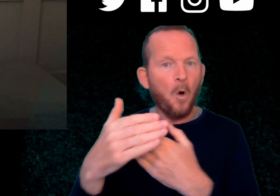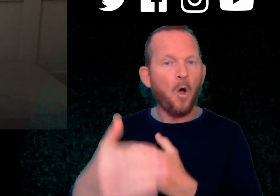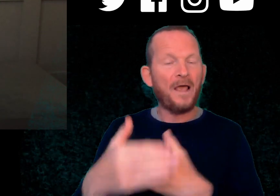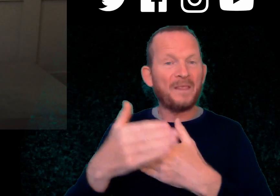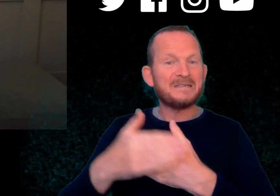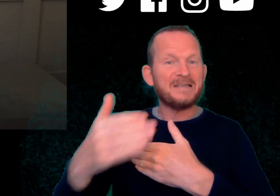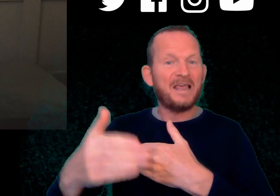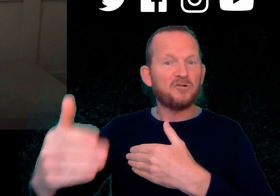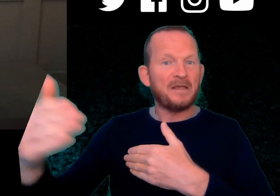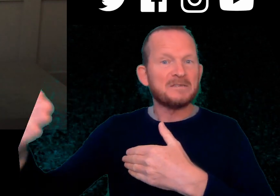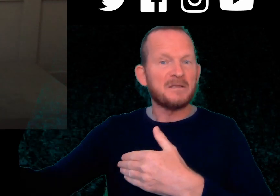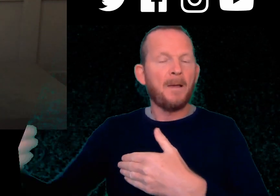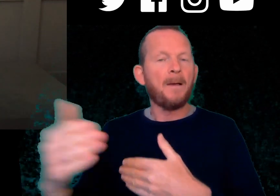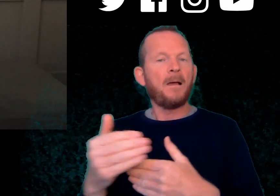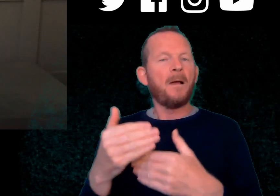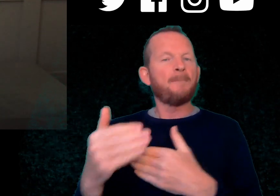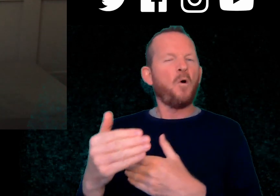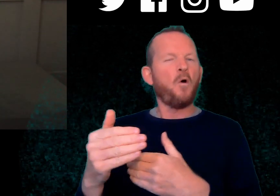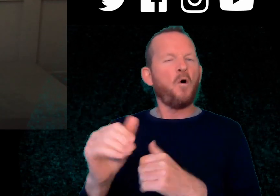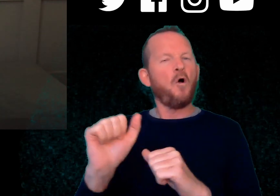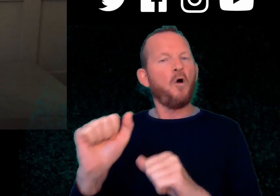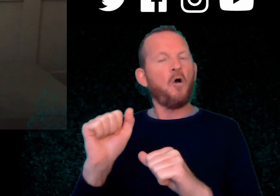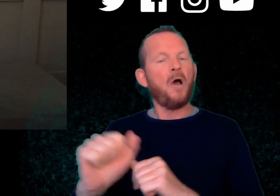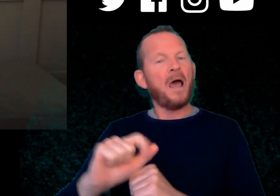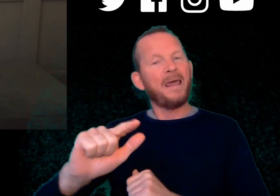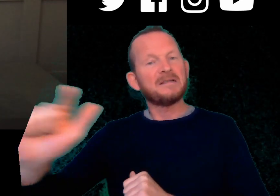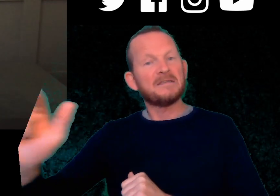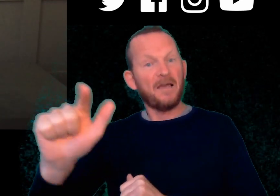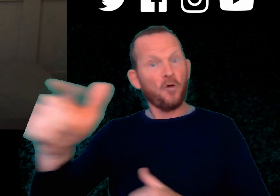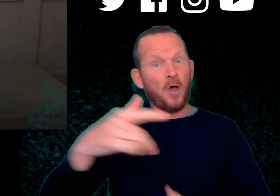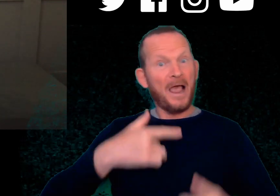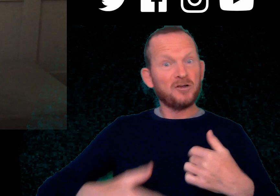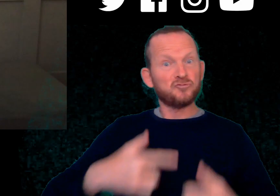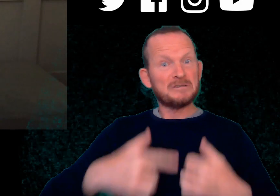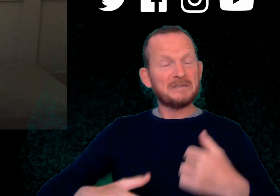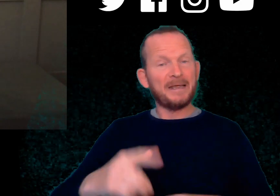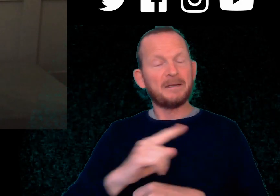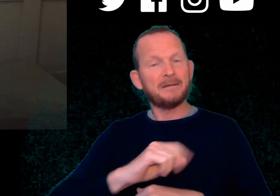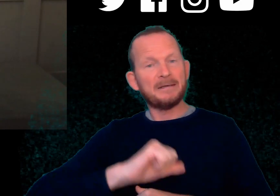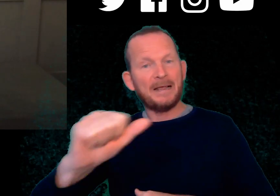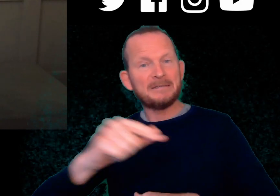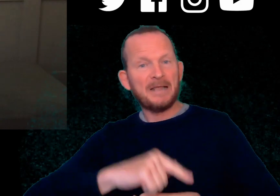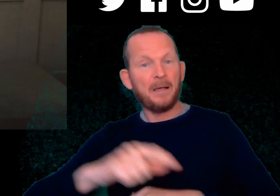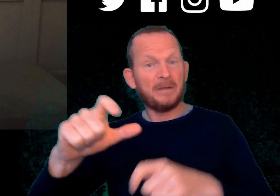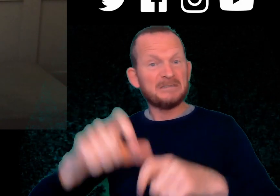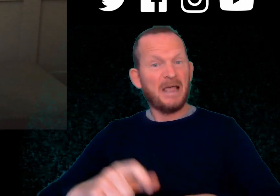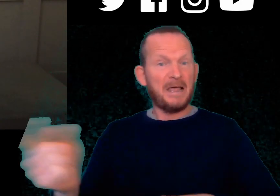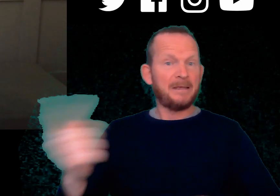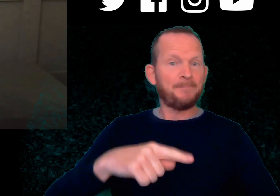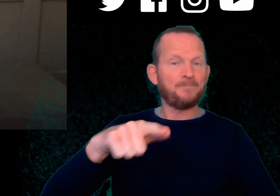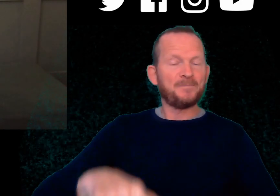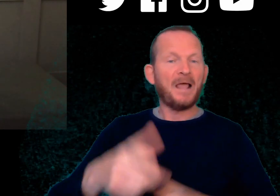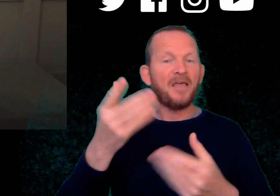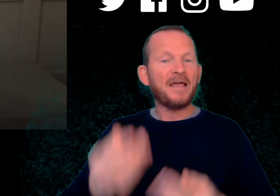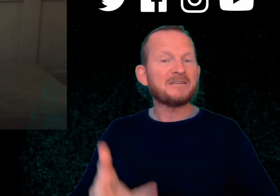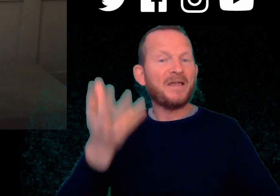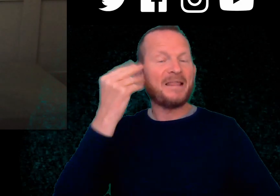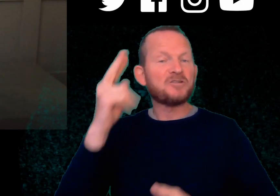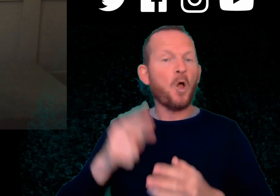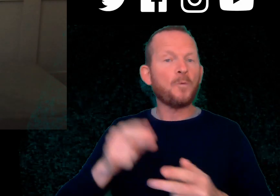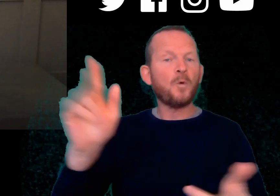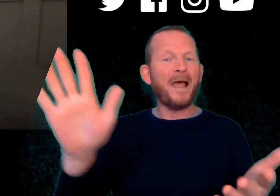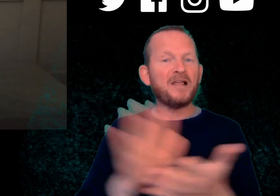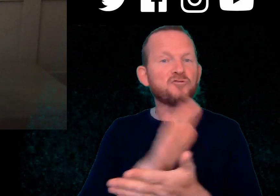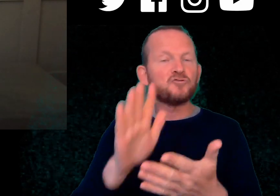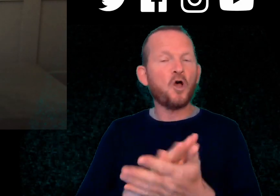an upcoming series, name yet to be decided. So if that would be of interest to you, then please do stick with me. Thanks for listening. I hope you